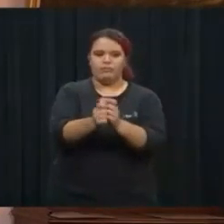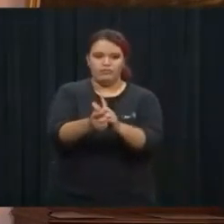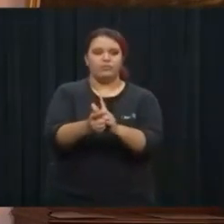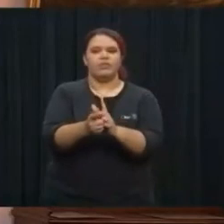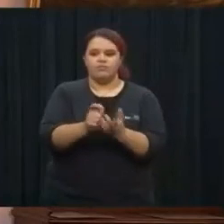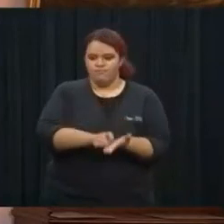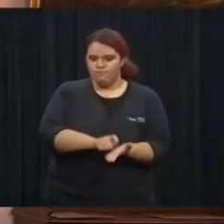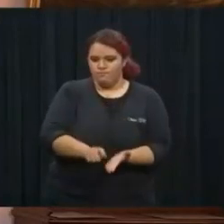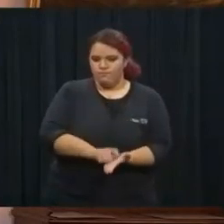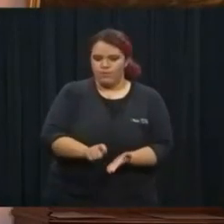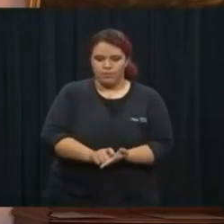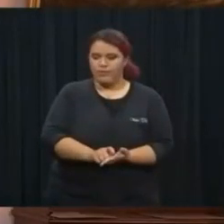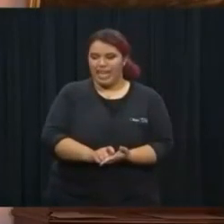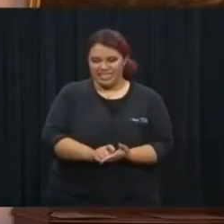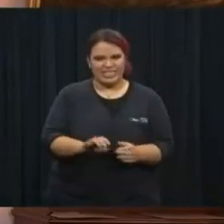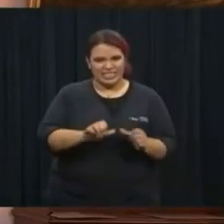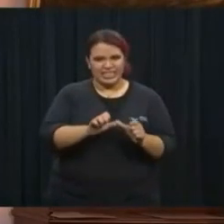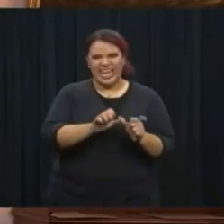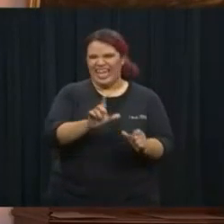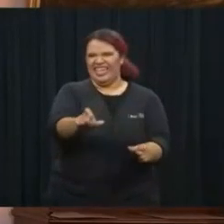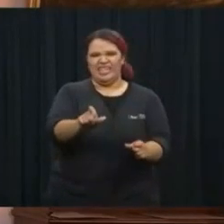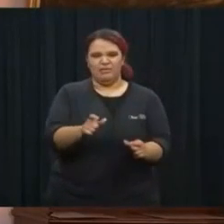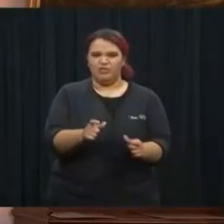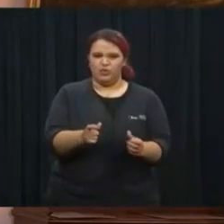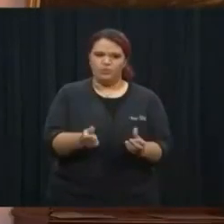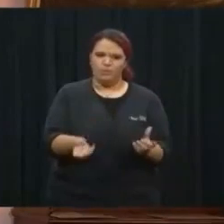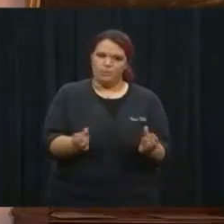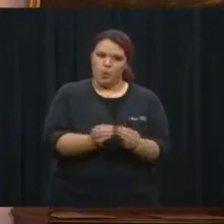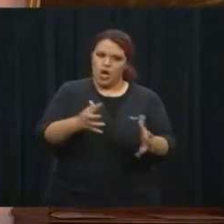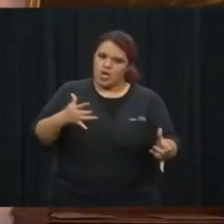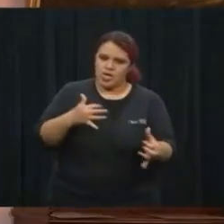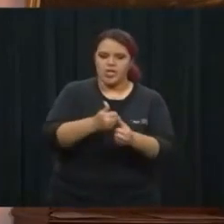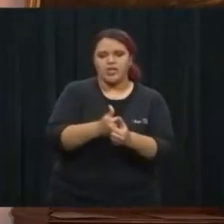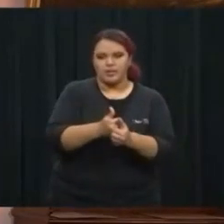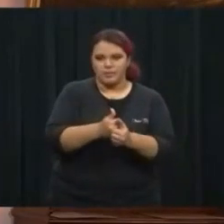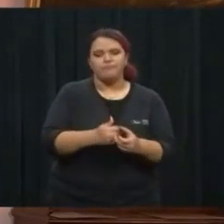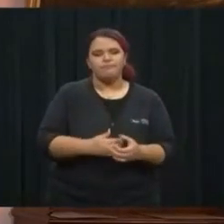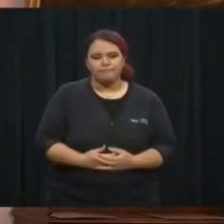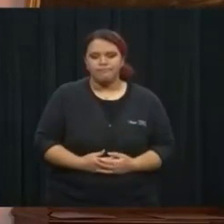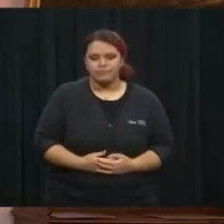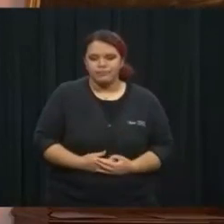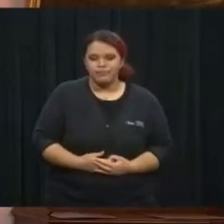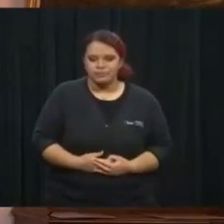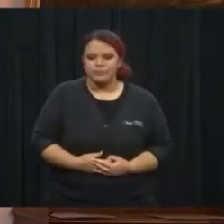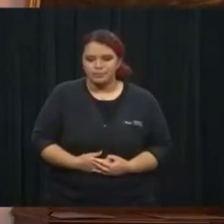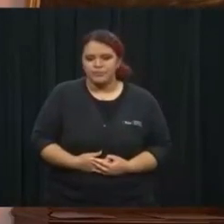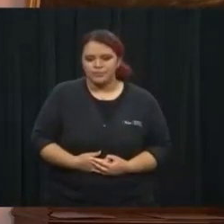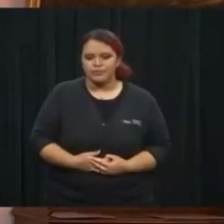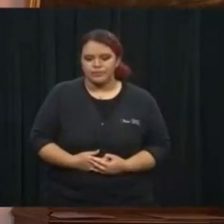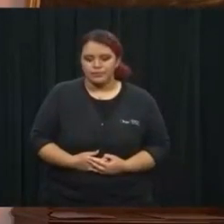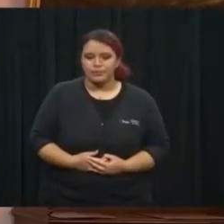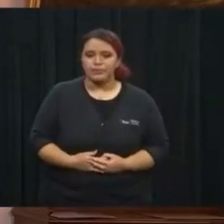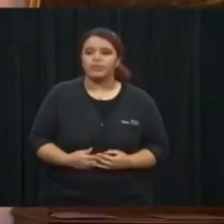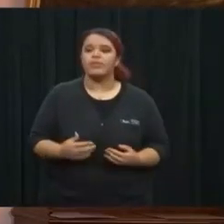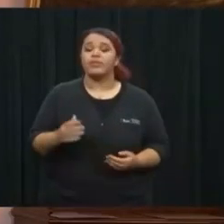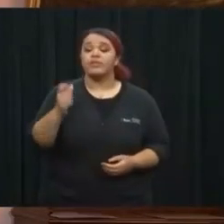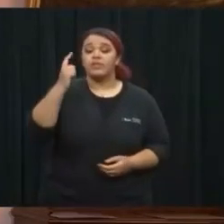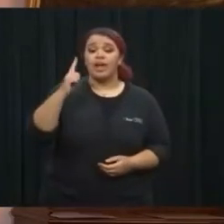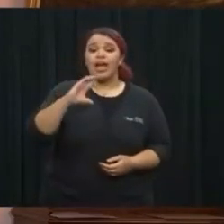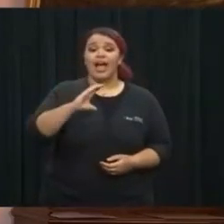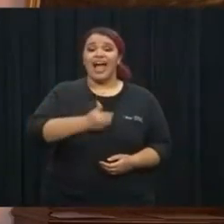testing capability with a doctor's order, but literally ran out of swabs. So, you know, they had to stop.